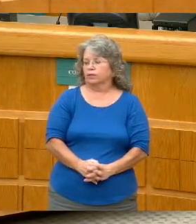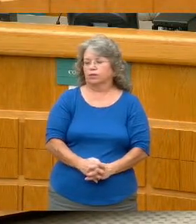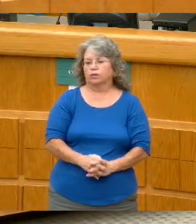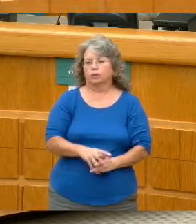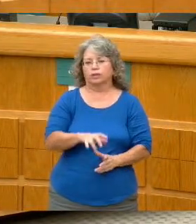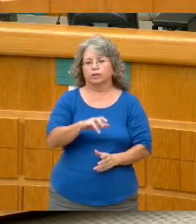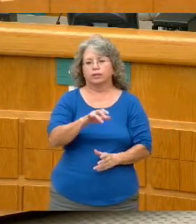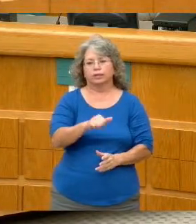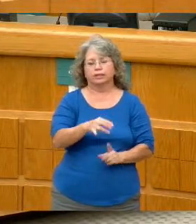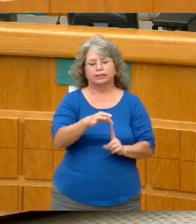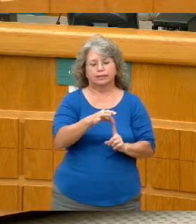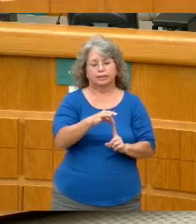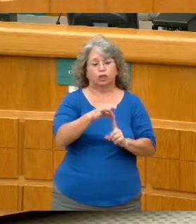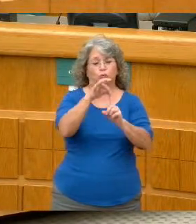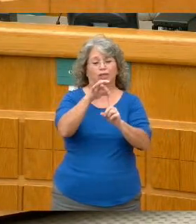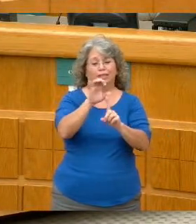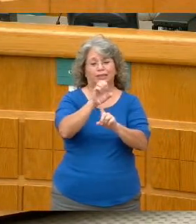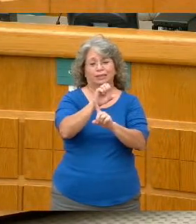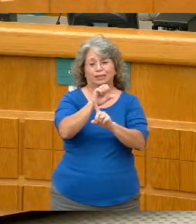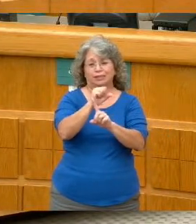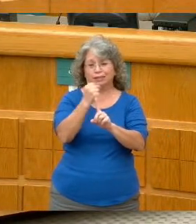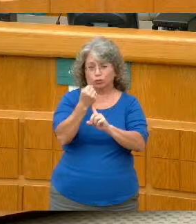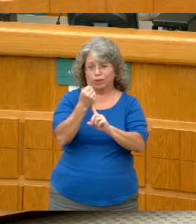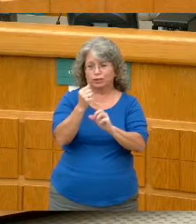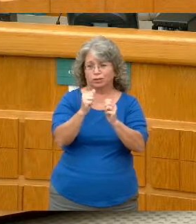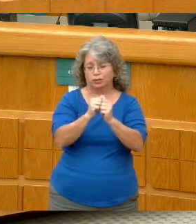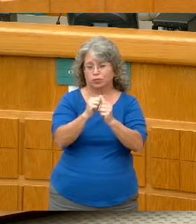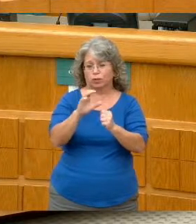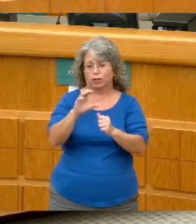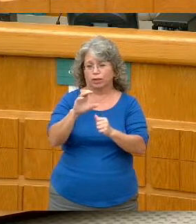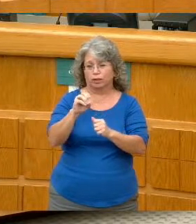Well, this is a unique situation with the COVID.